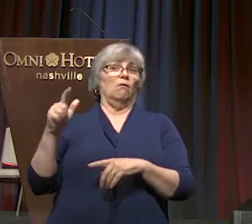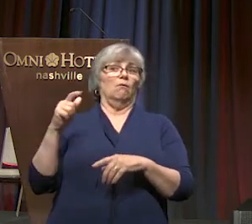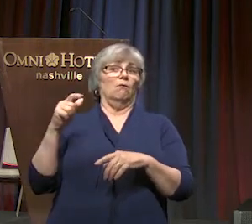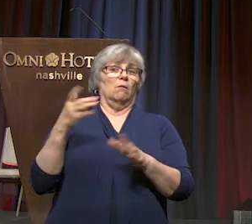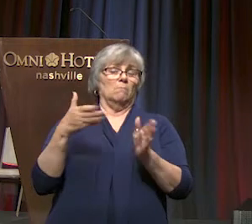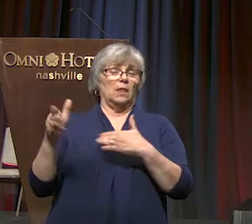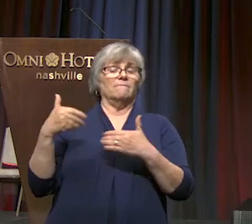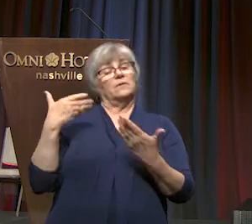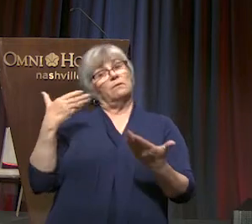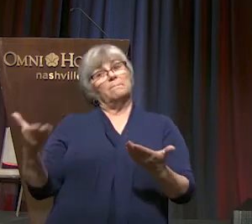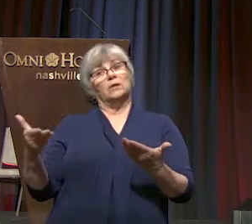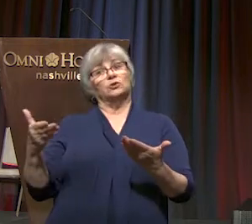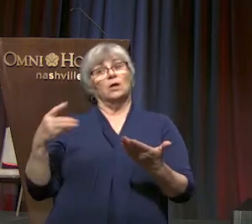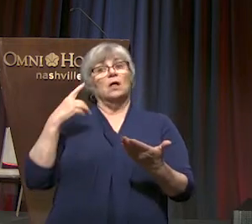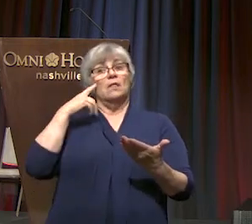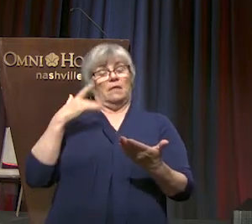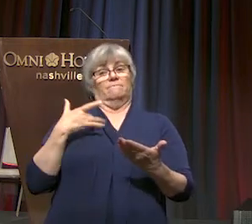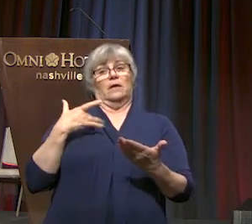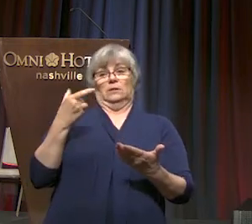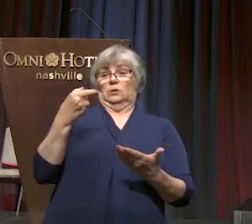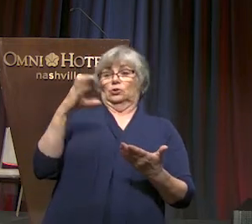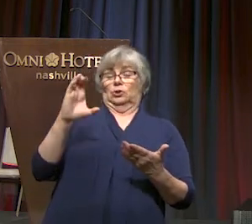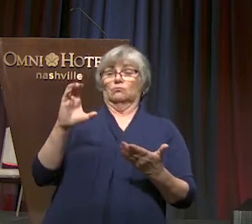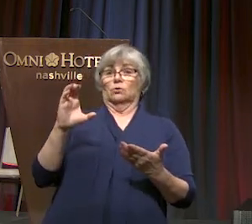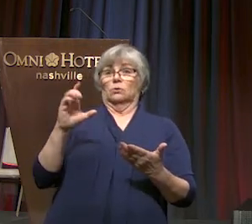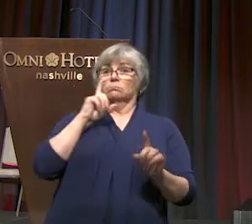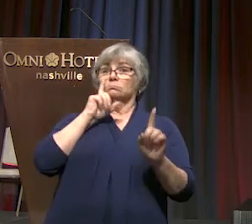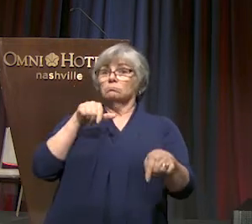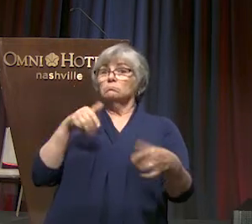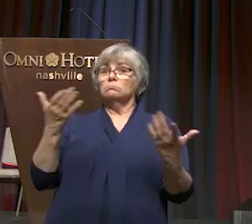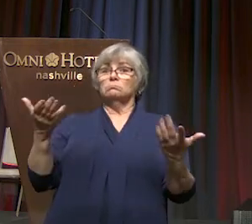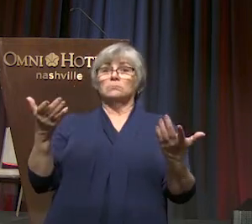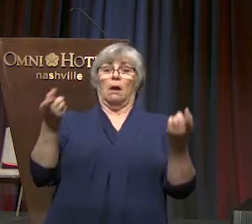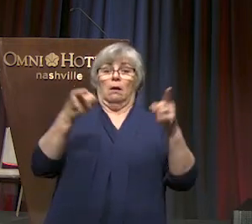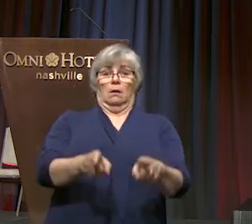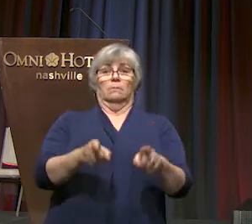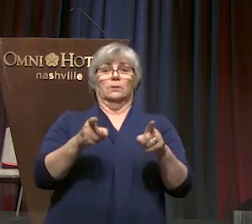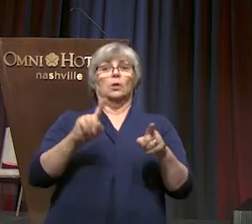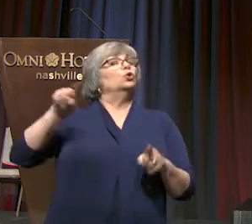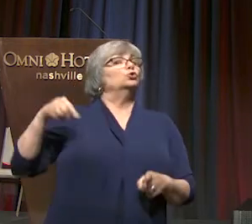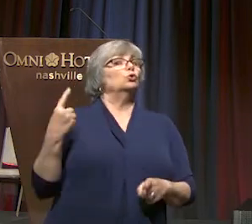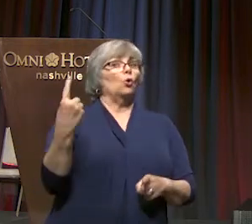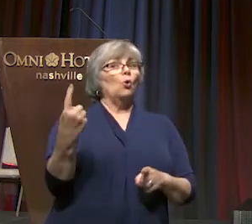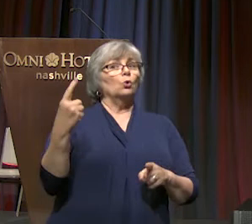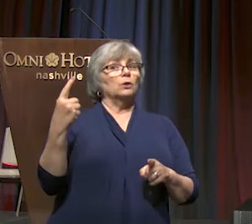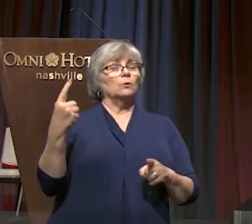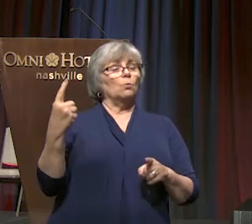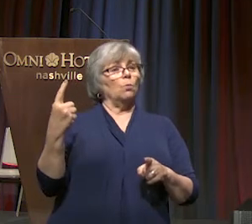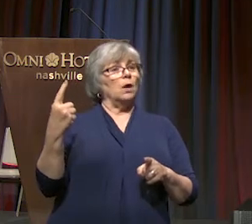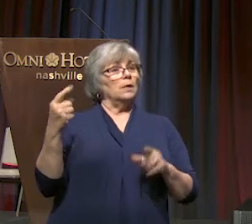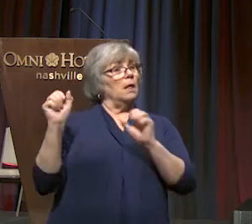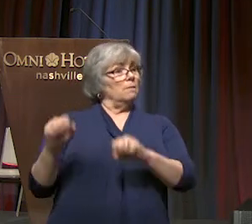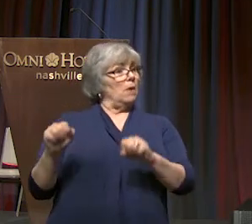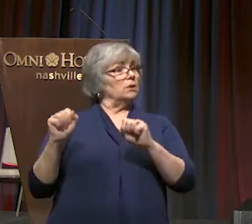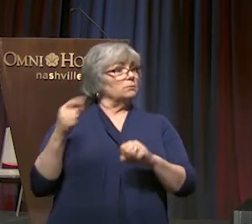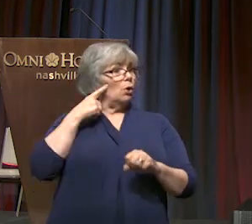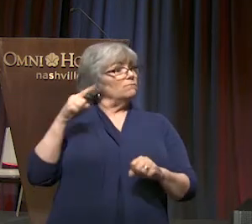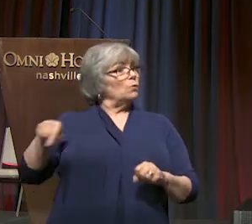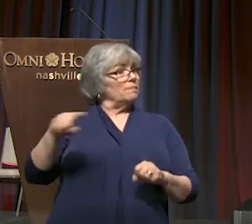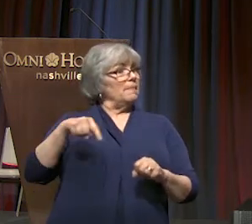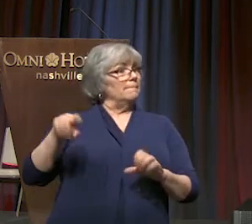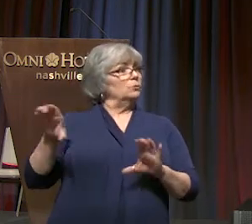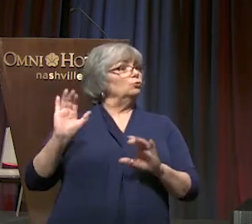the outcome that came from the General Conference 19 was the only one that made it possible for them to do their